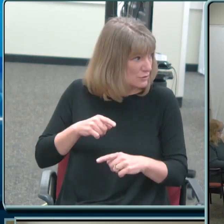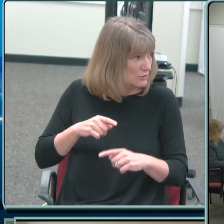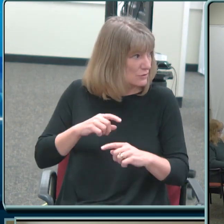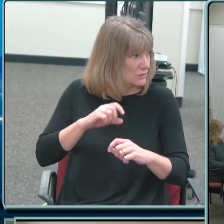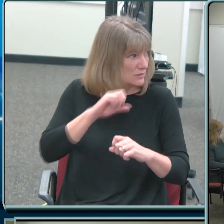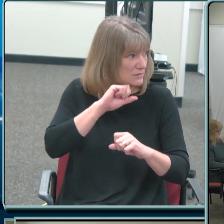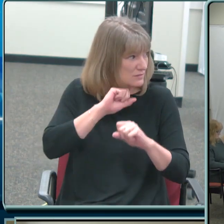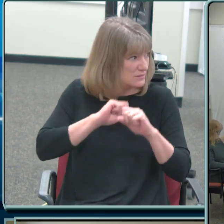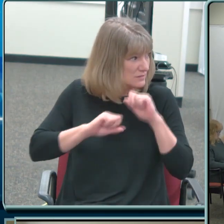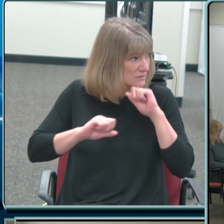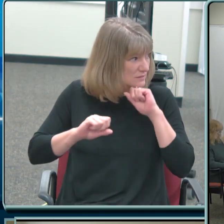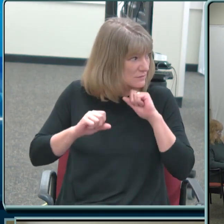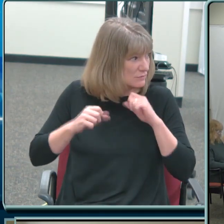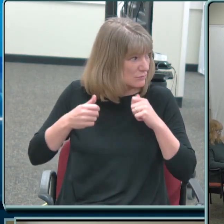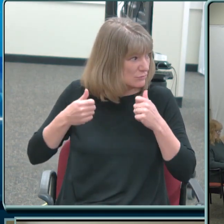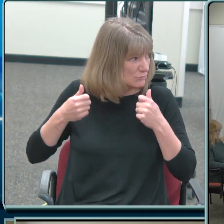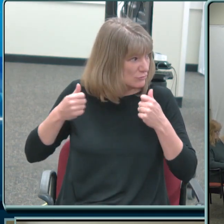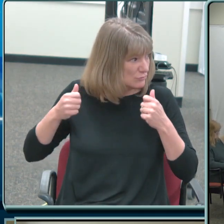most times.